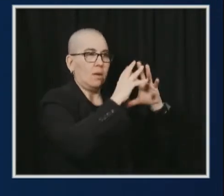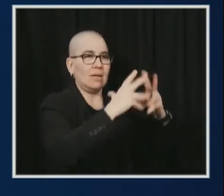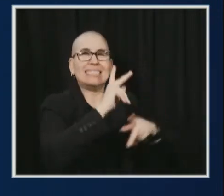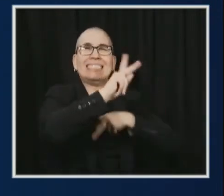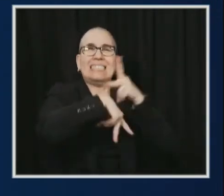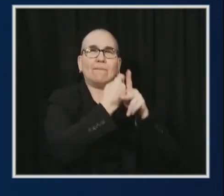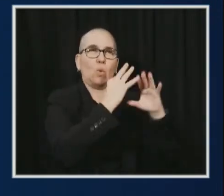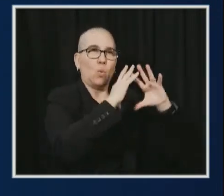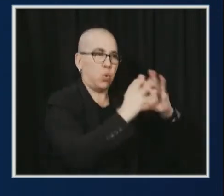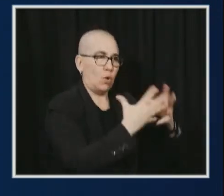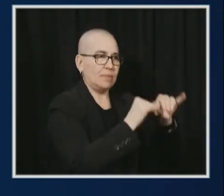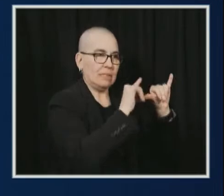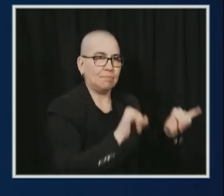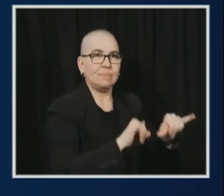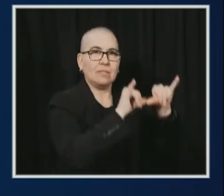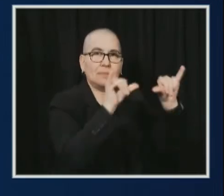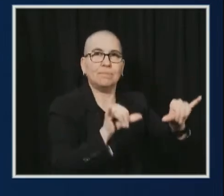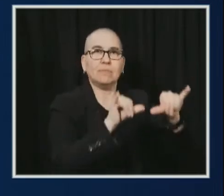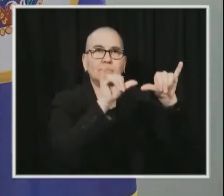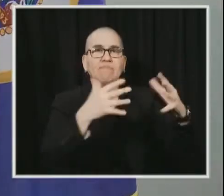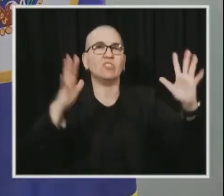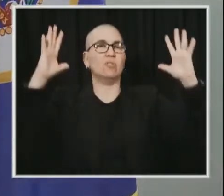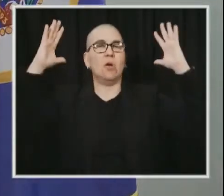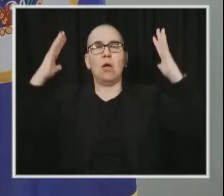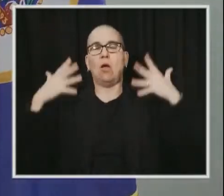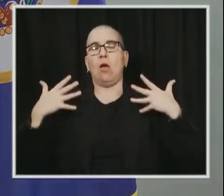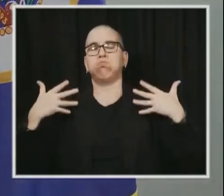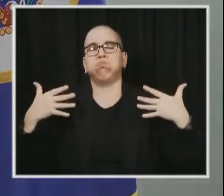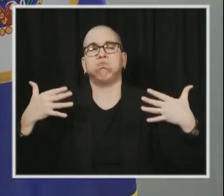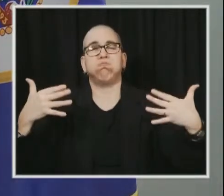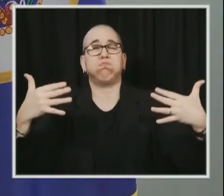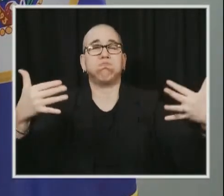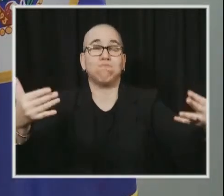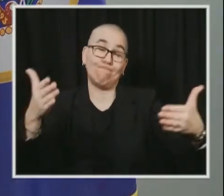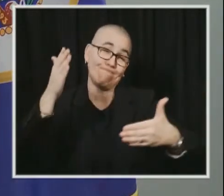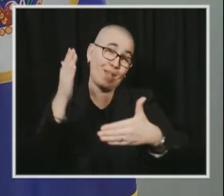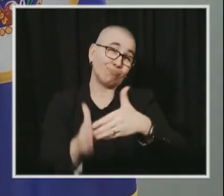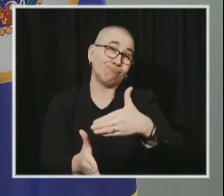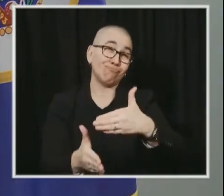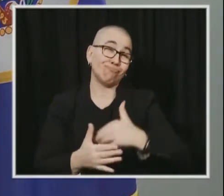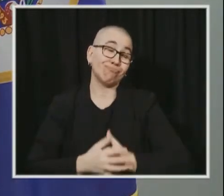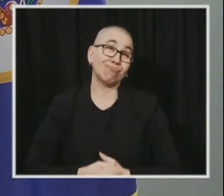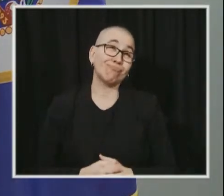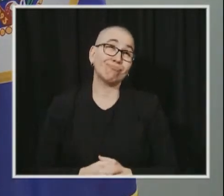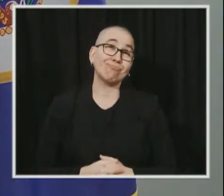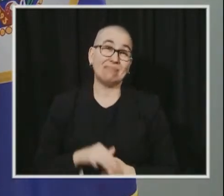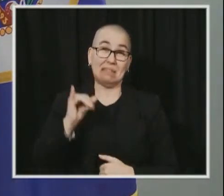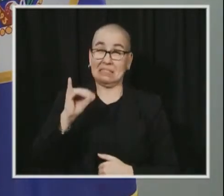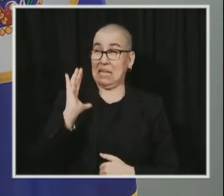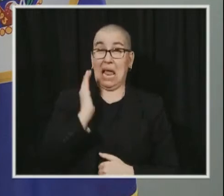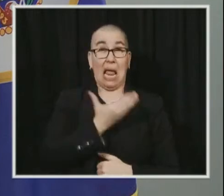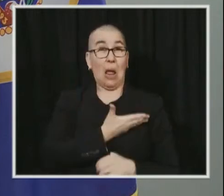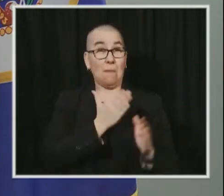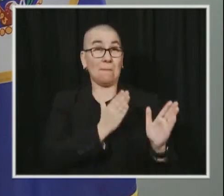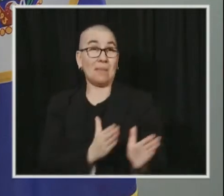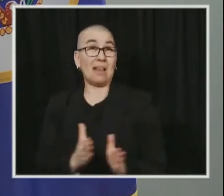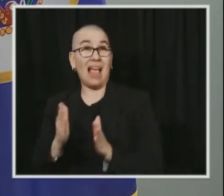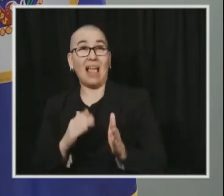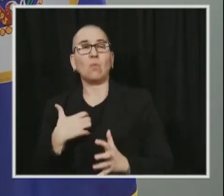severe illness, hospitalization, and death. And with that, I'm very pleased to introduce Dr. Abe